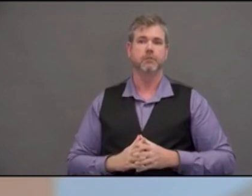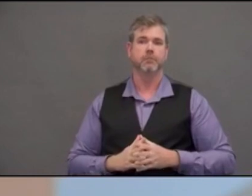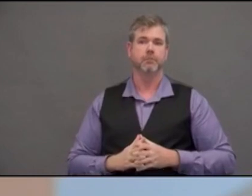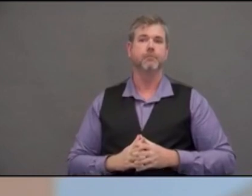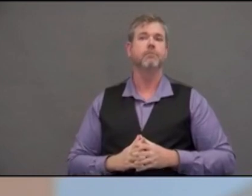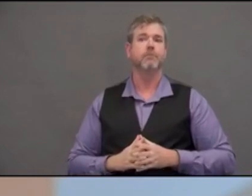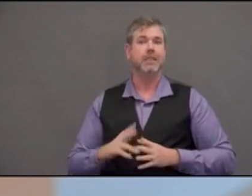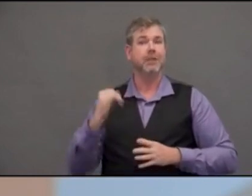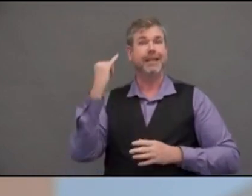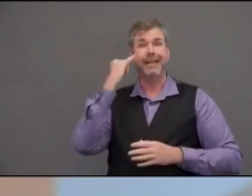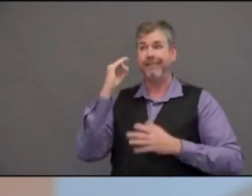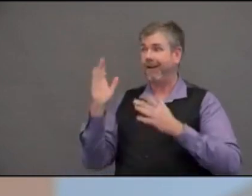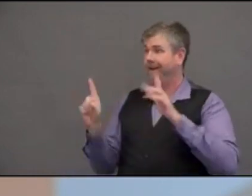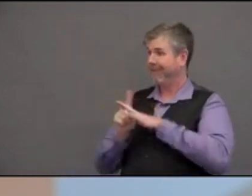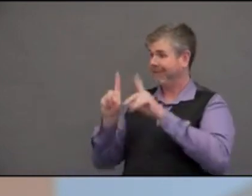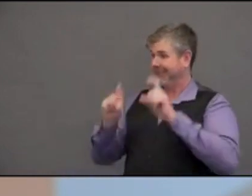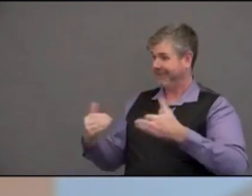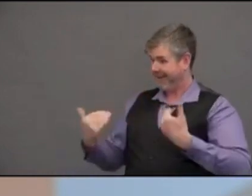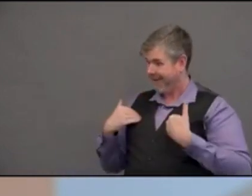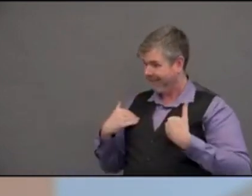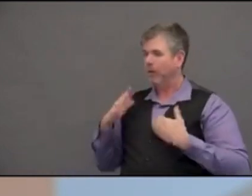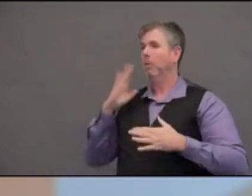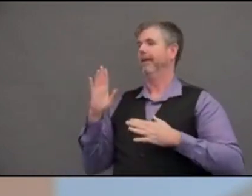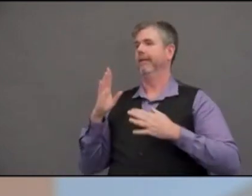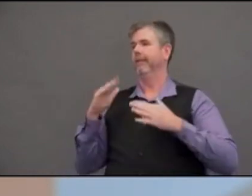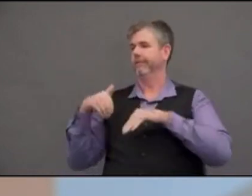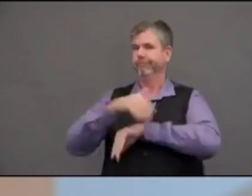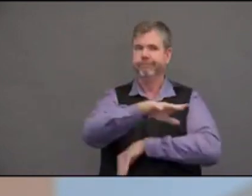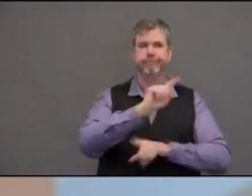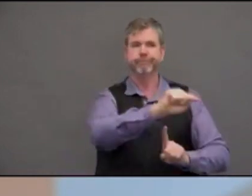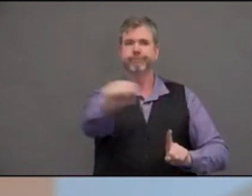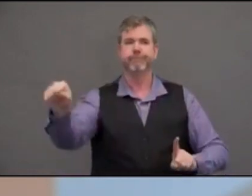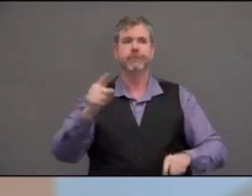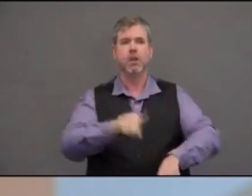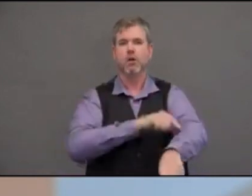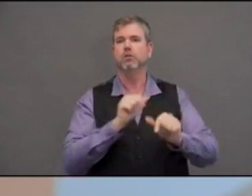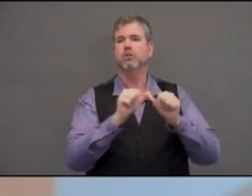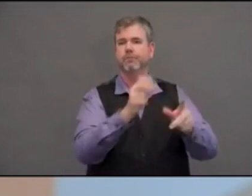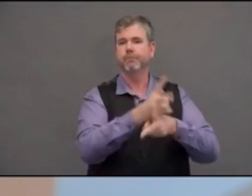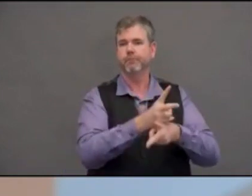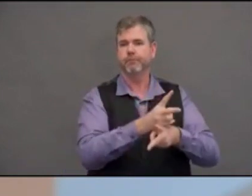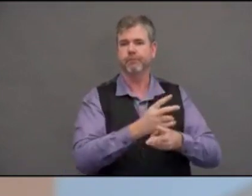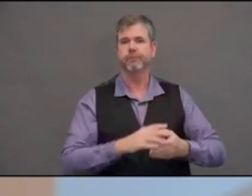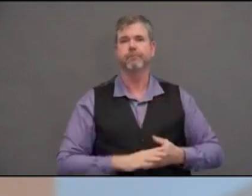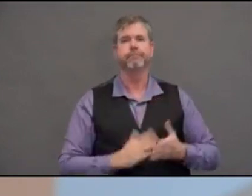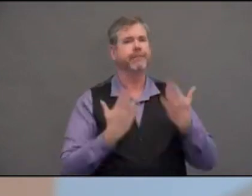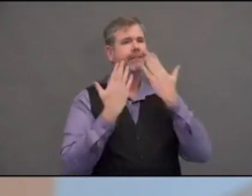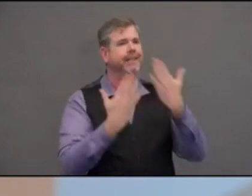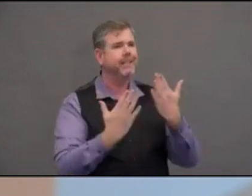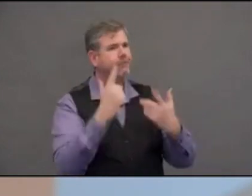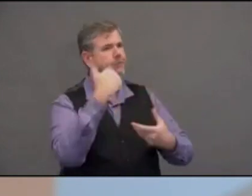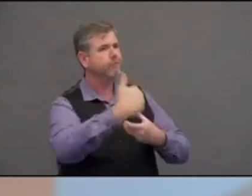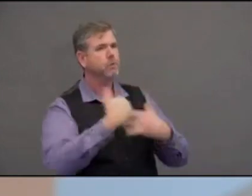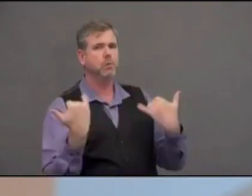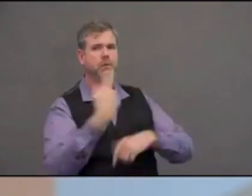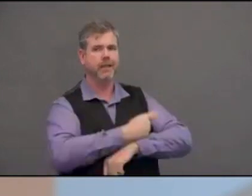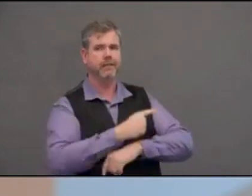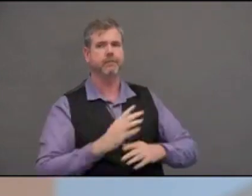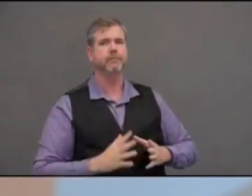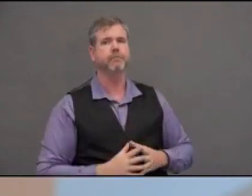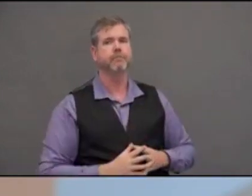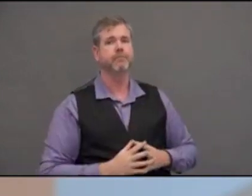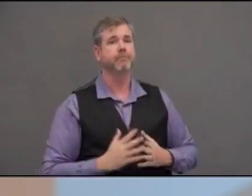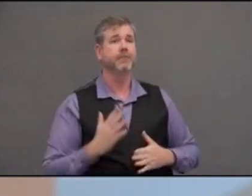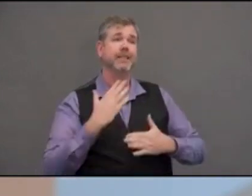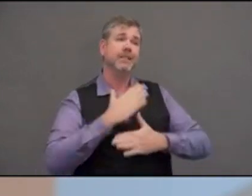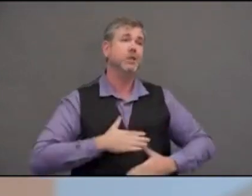group, among some other groups. So thank you for joining us today. Please do enjoy this beautiful weekend, remembering to